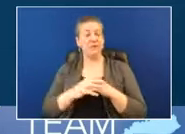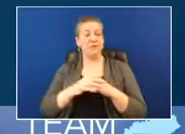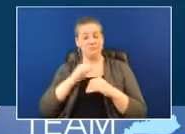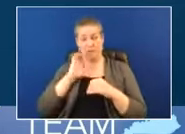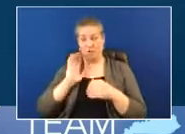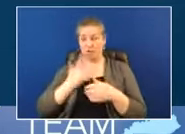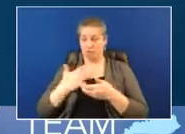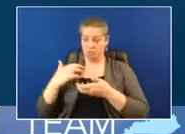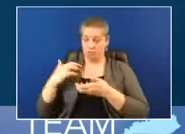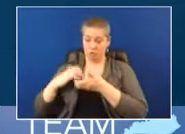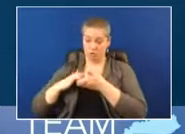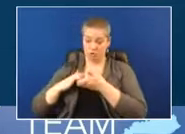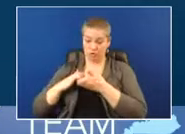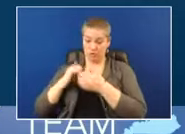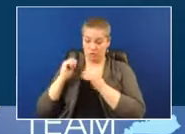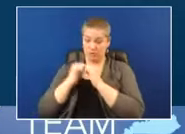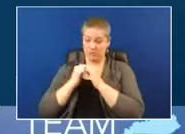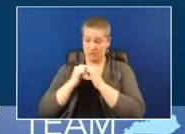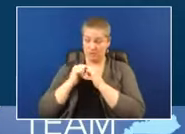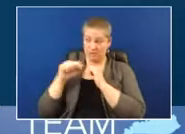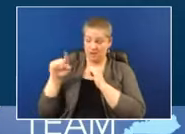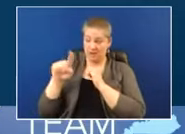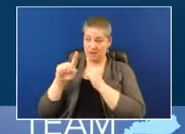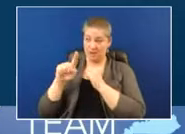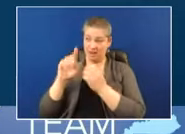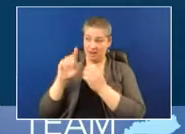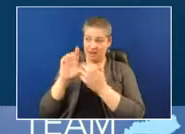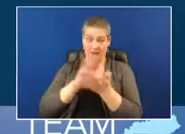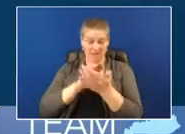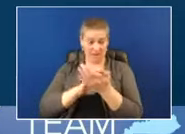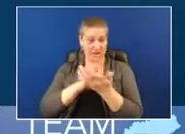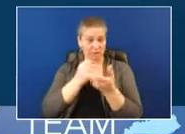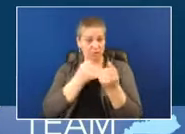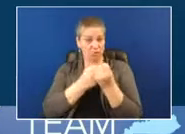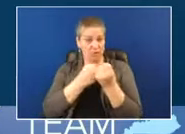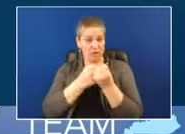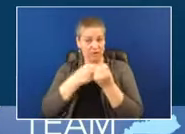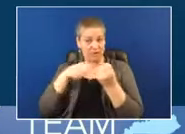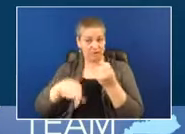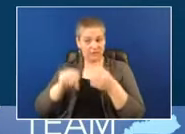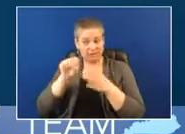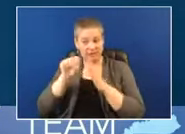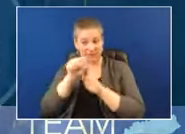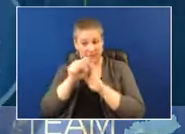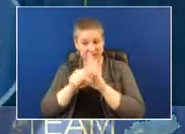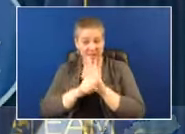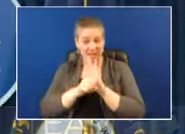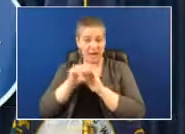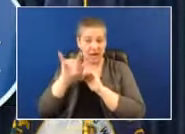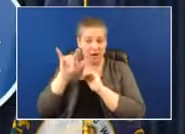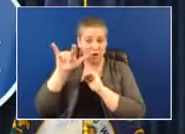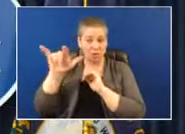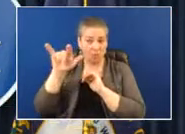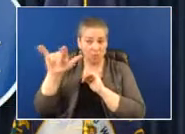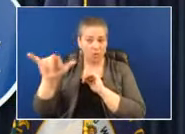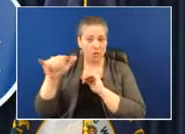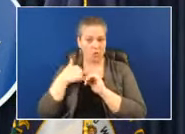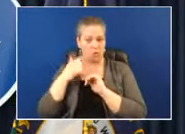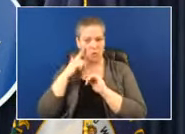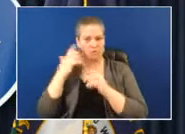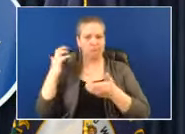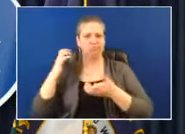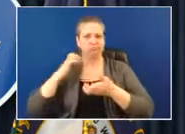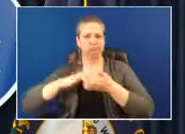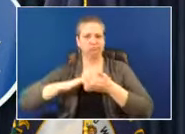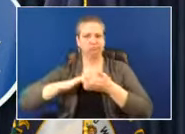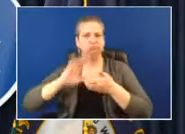with Epic Flight Academy and the support, again, of the state and of the airport, we're going to have a joint venture partnership. We're going to build